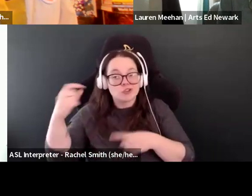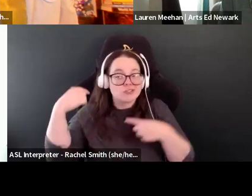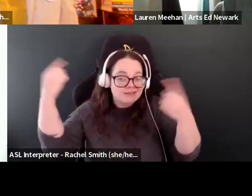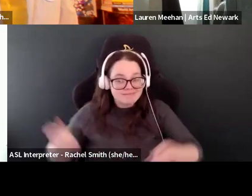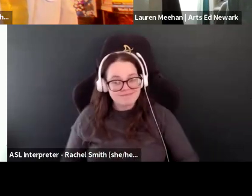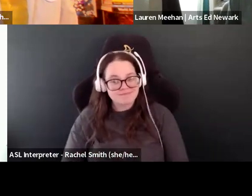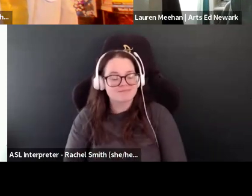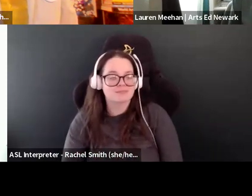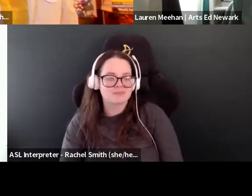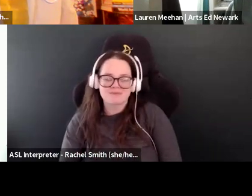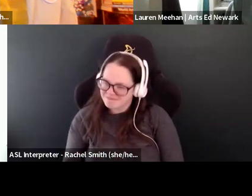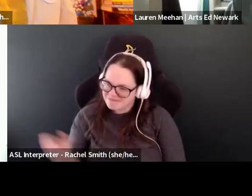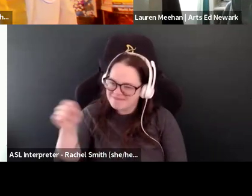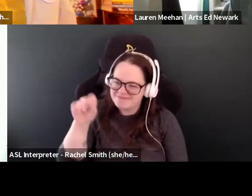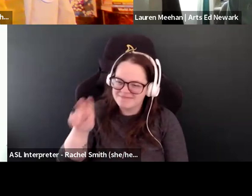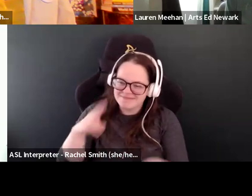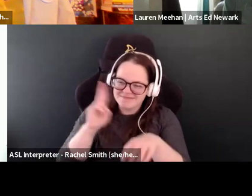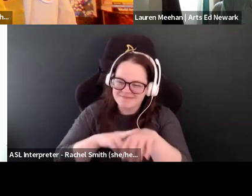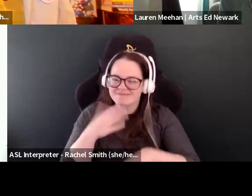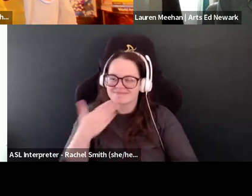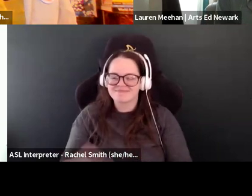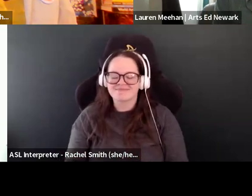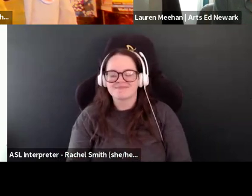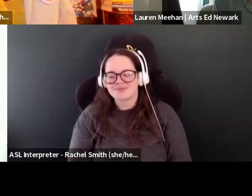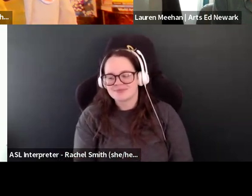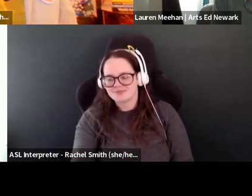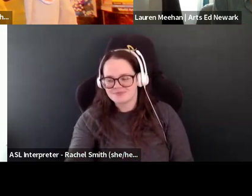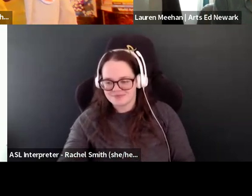far? Yes, absolutely. Thank you. So